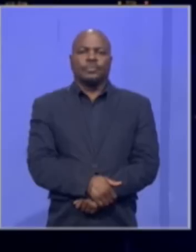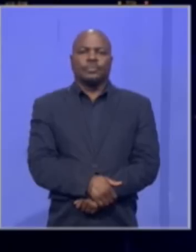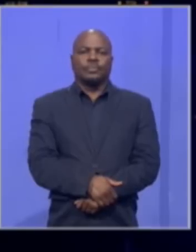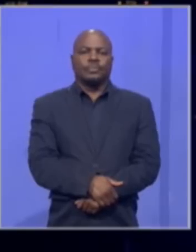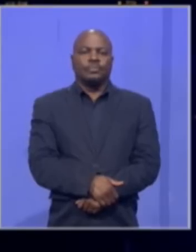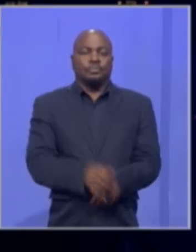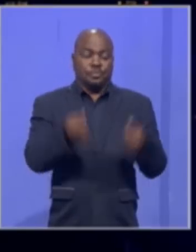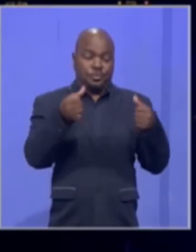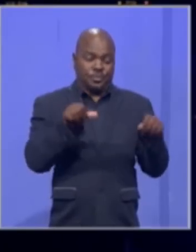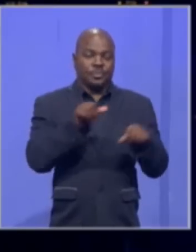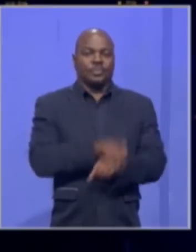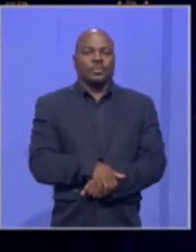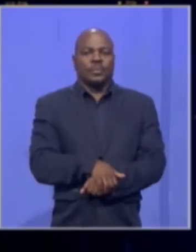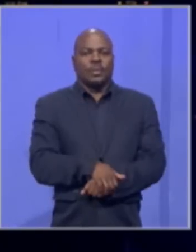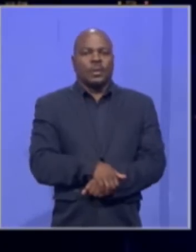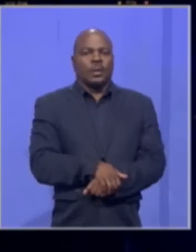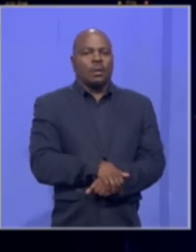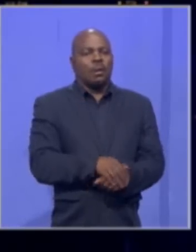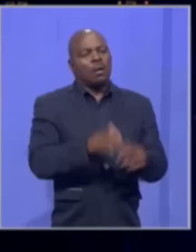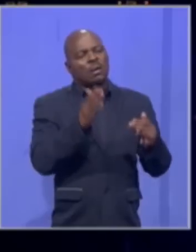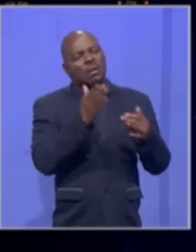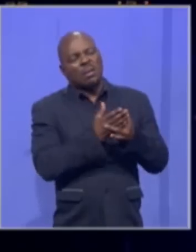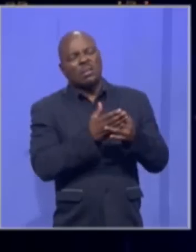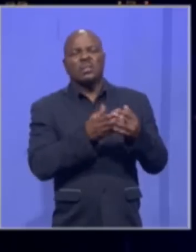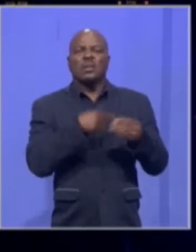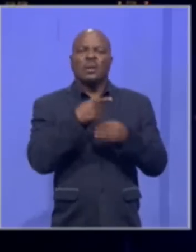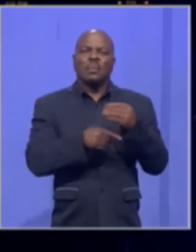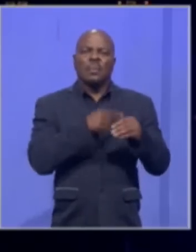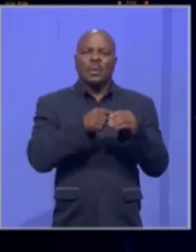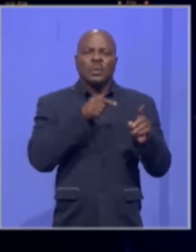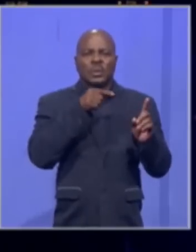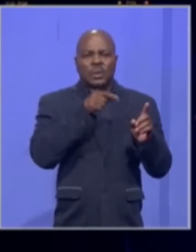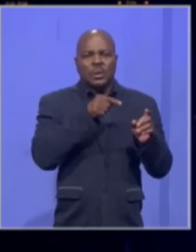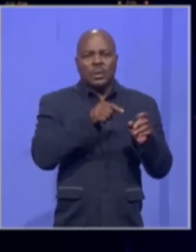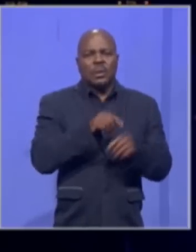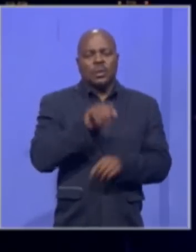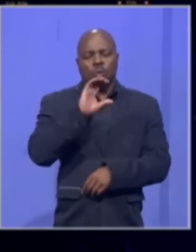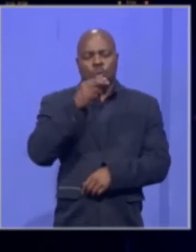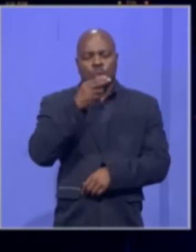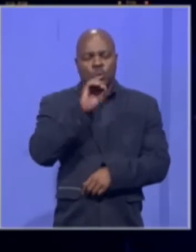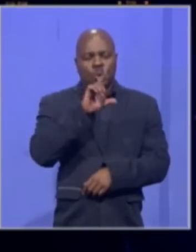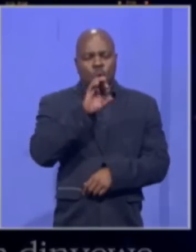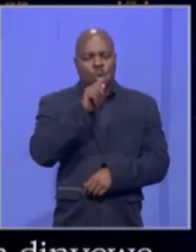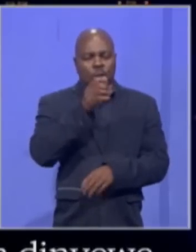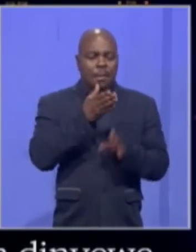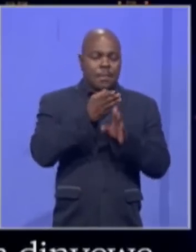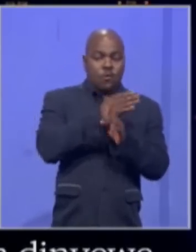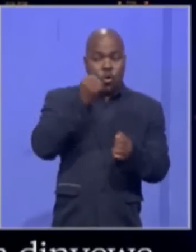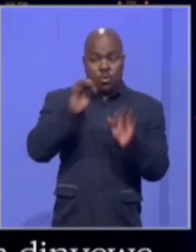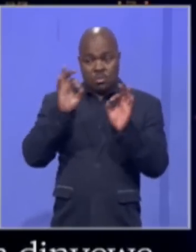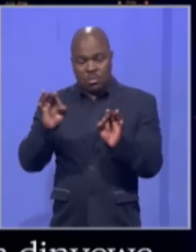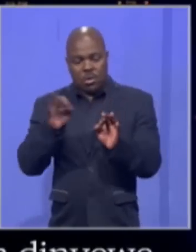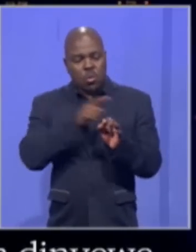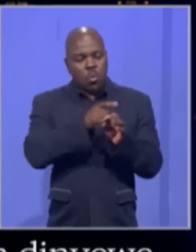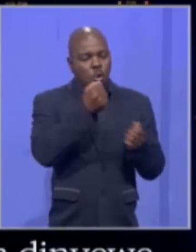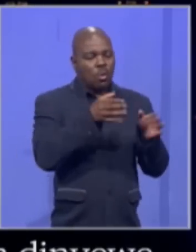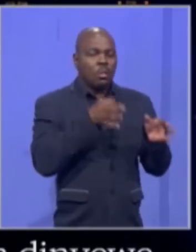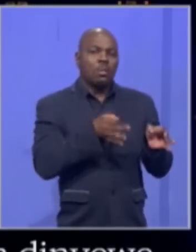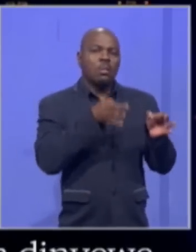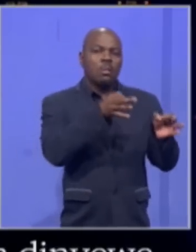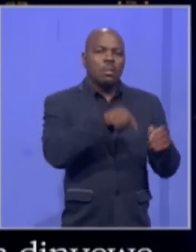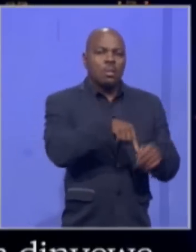Ho sa le jwalo ho mamelo ha nyewe e lelekelang nyewe e kgolo kgahlano le morwa ditjholota e buseditswe morao ke lekgotla le phaming la dinyewe la